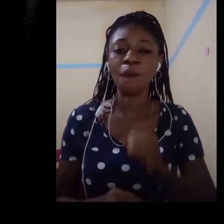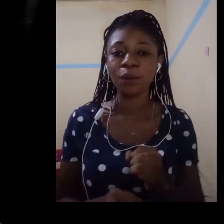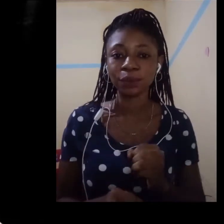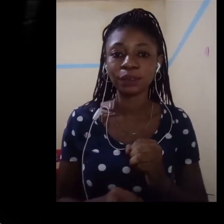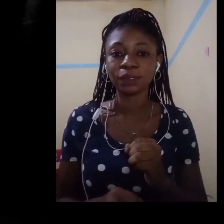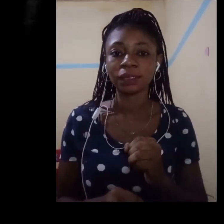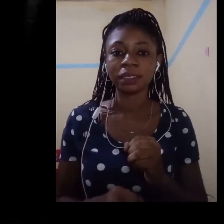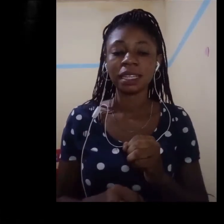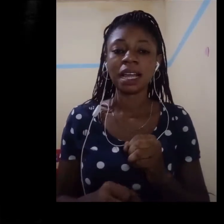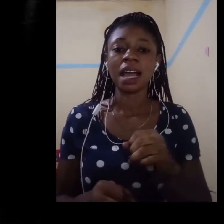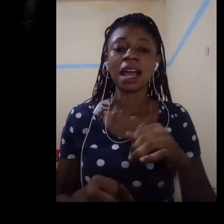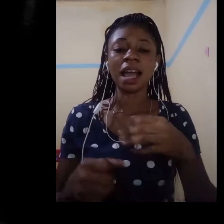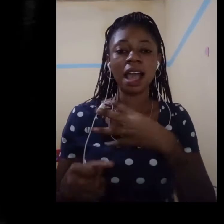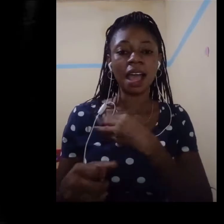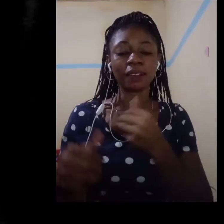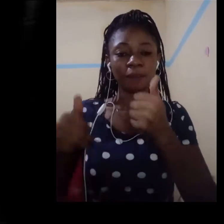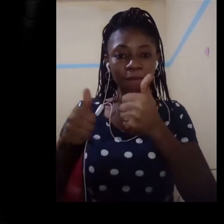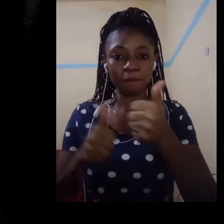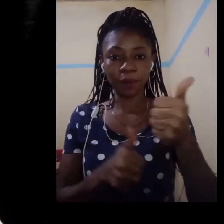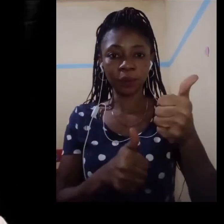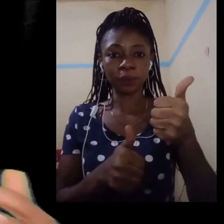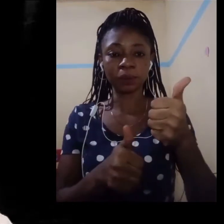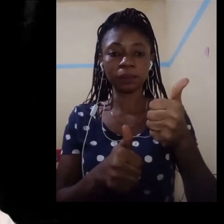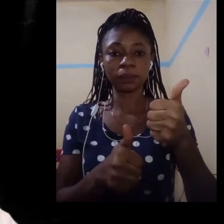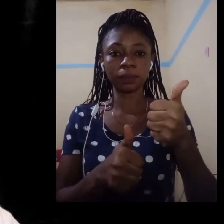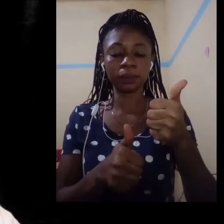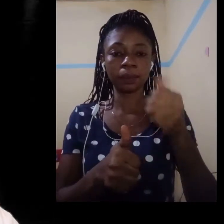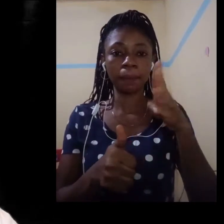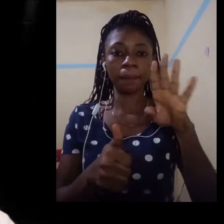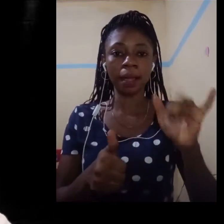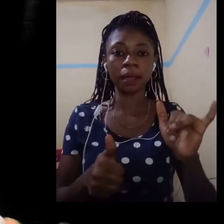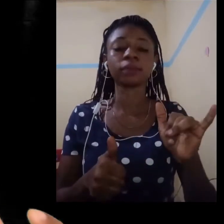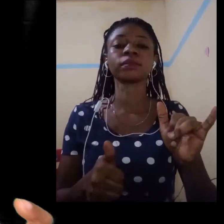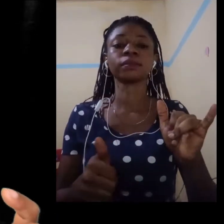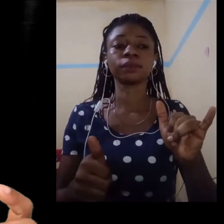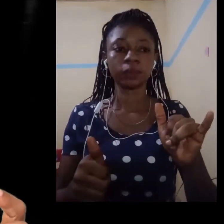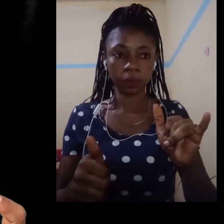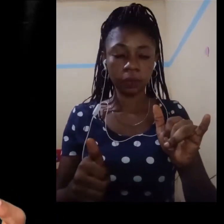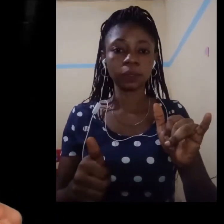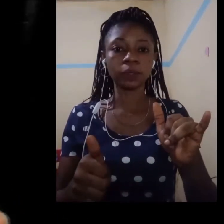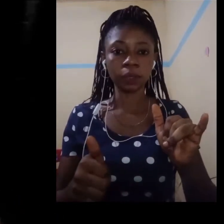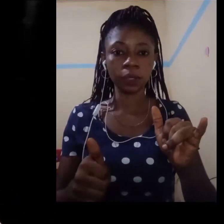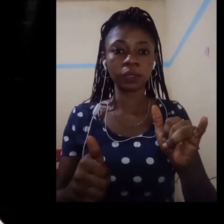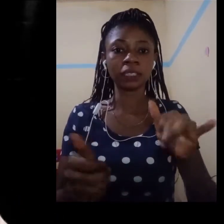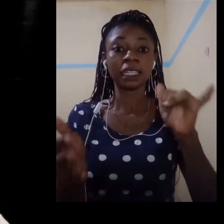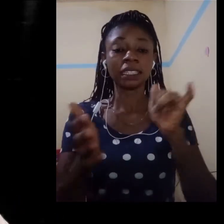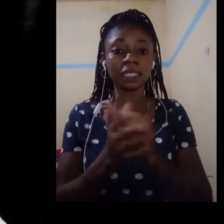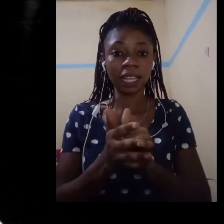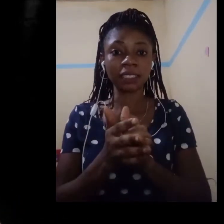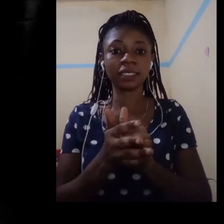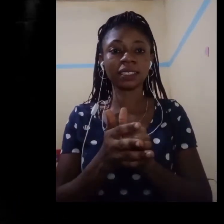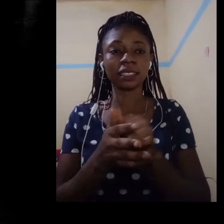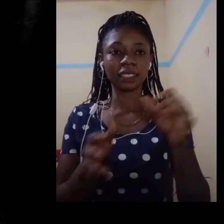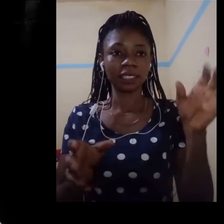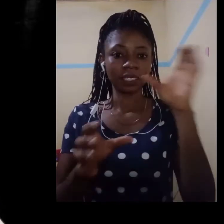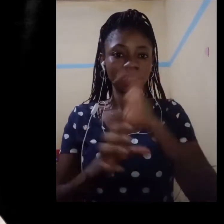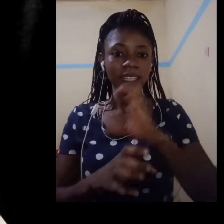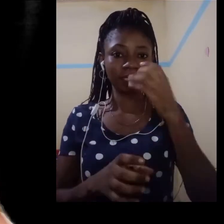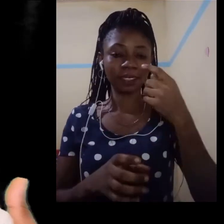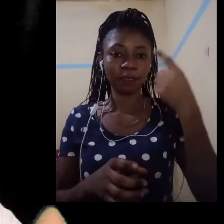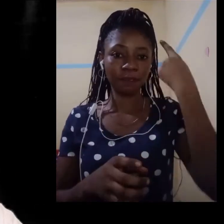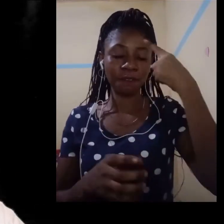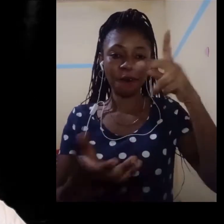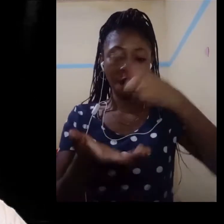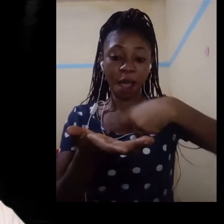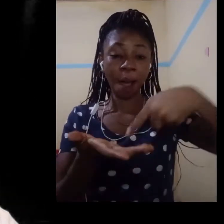that's the whole sequence that she signed there. And then followed by a nod. And that nod was a nod like